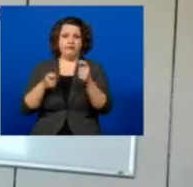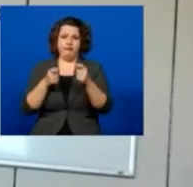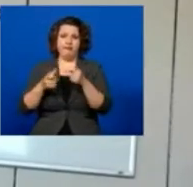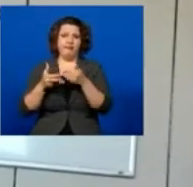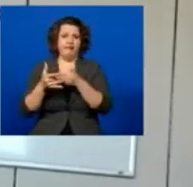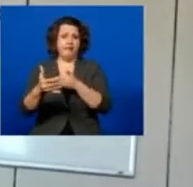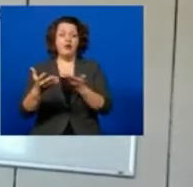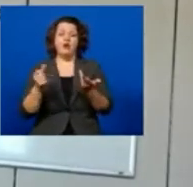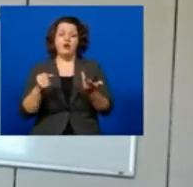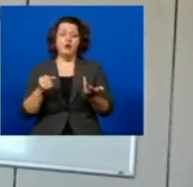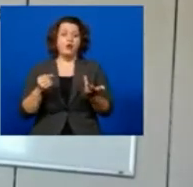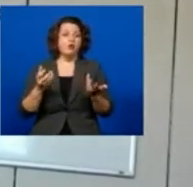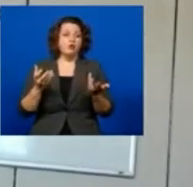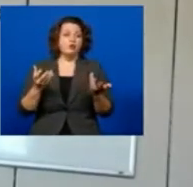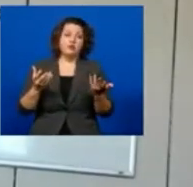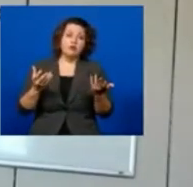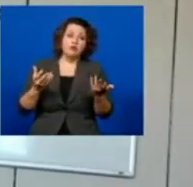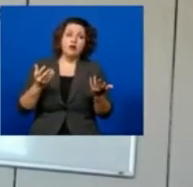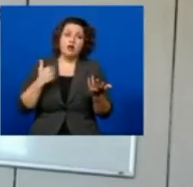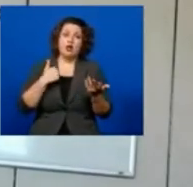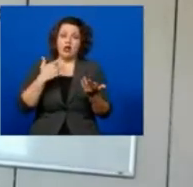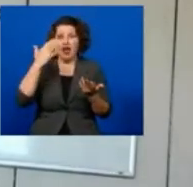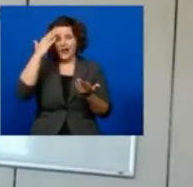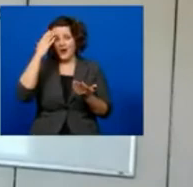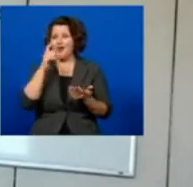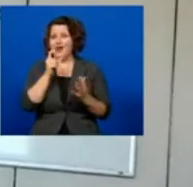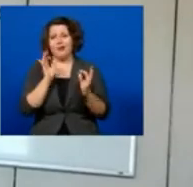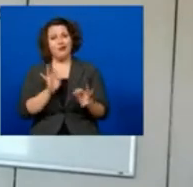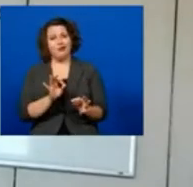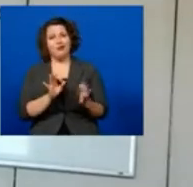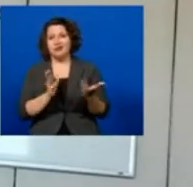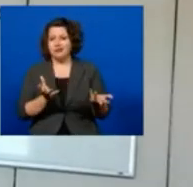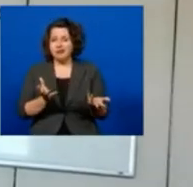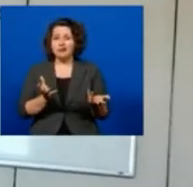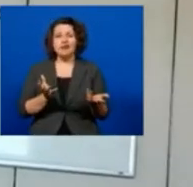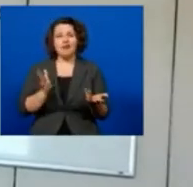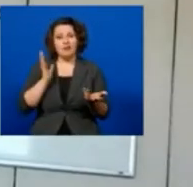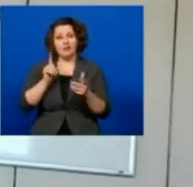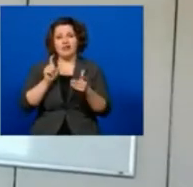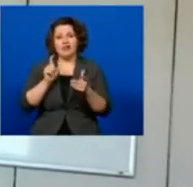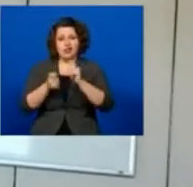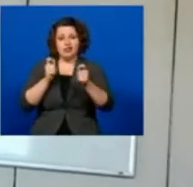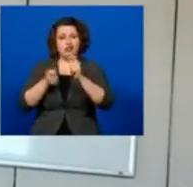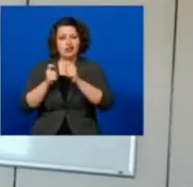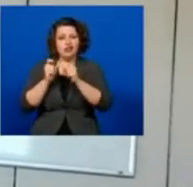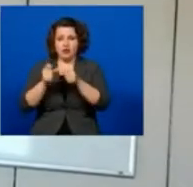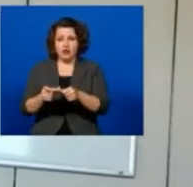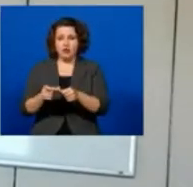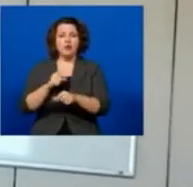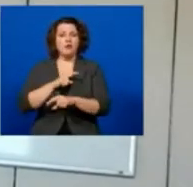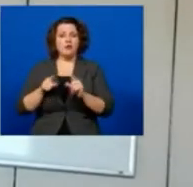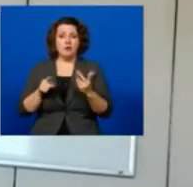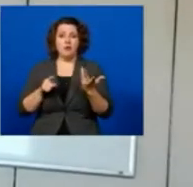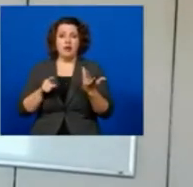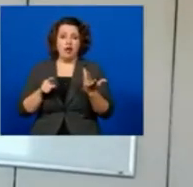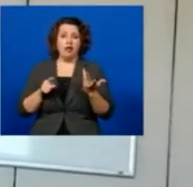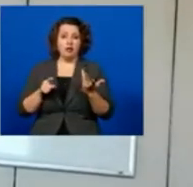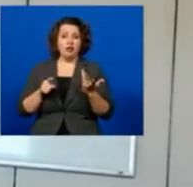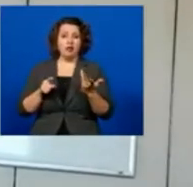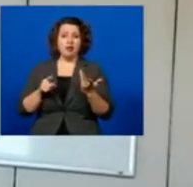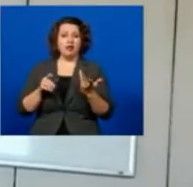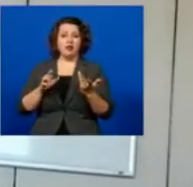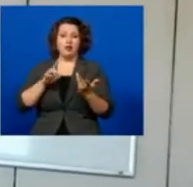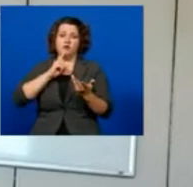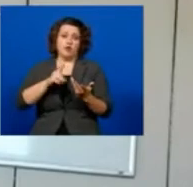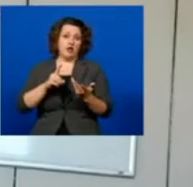along. So I know that it's not ideal when things continue to change, but we do that in an effort to make sure that we're giving